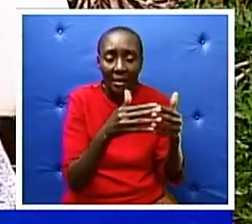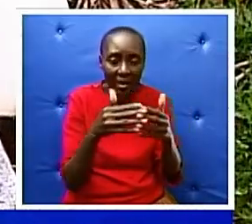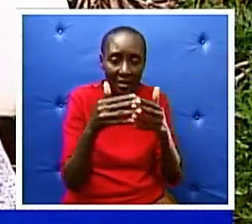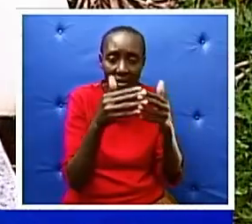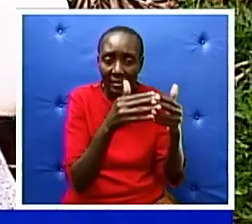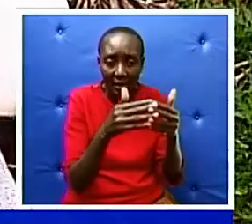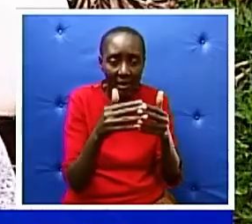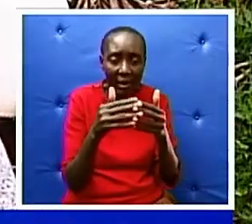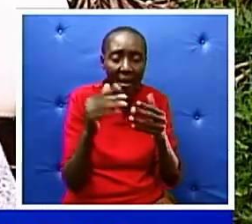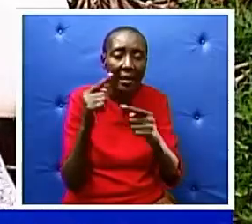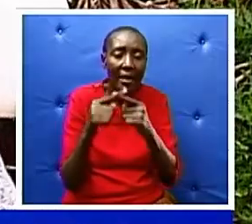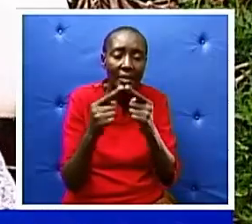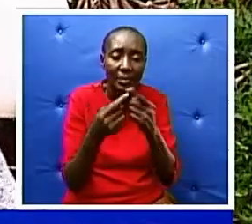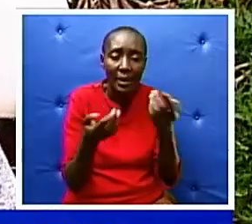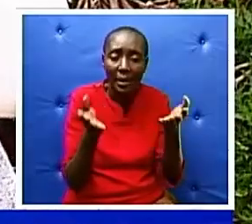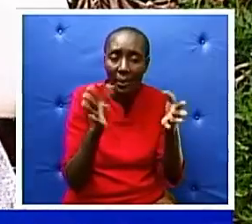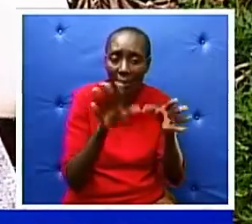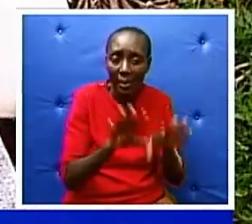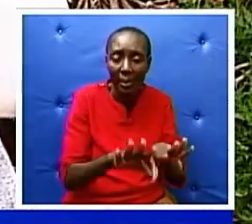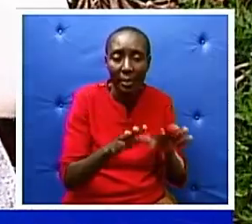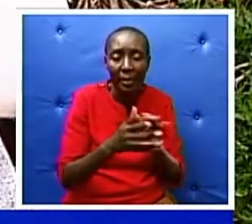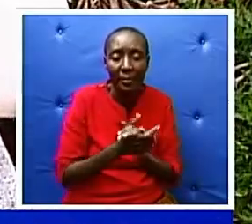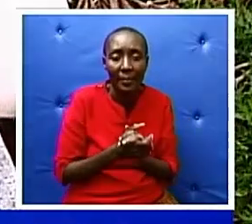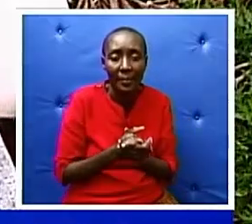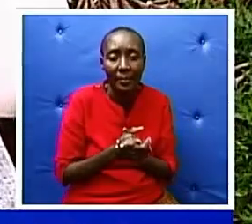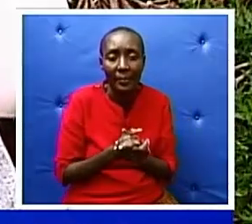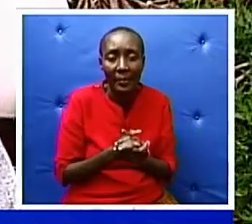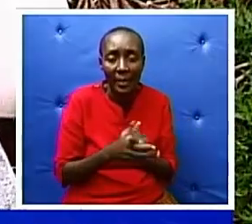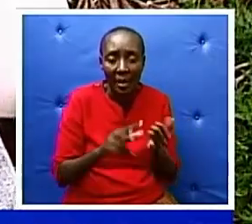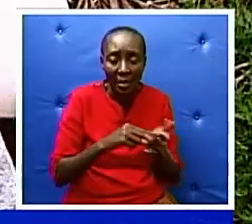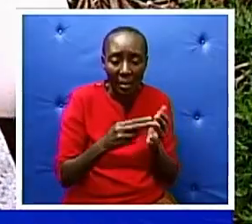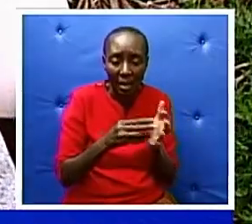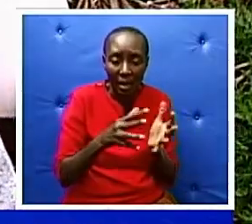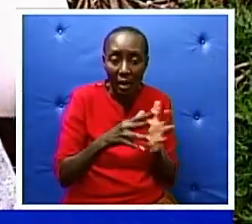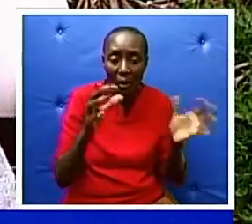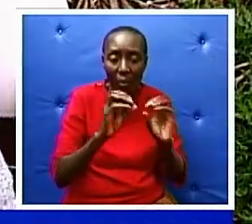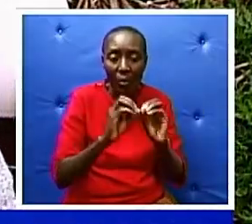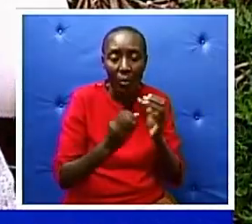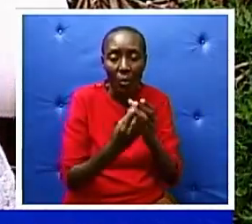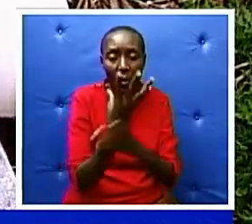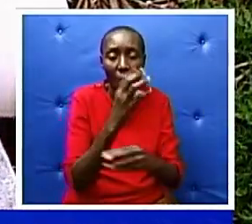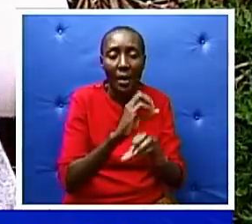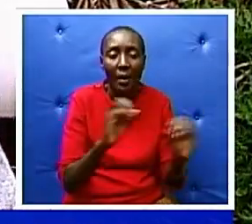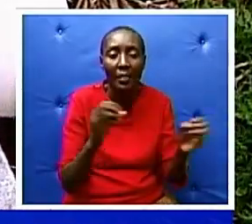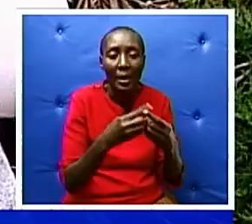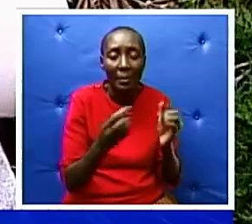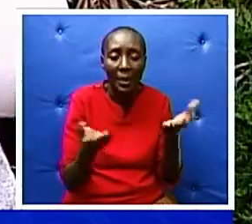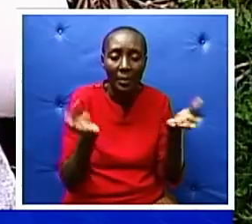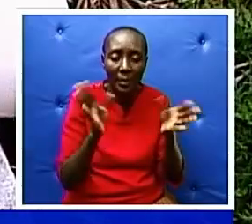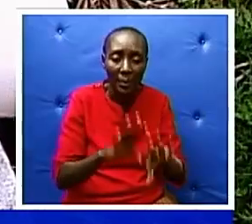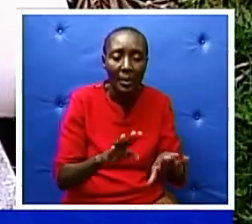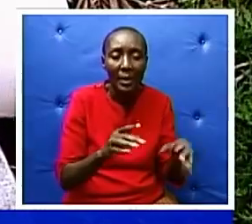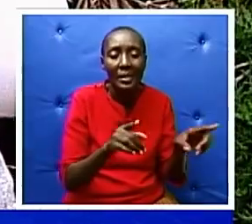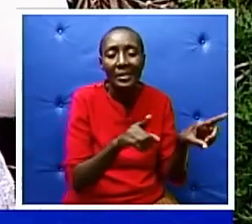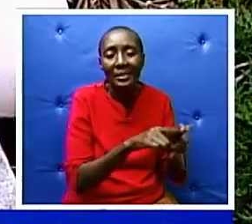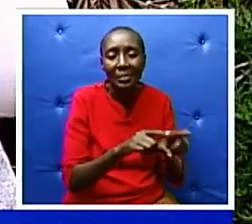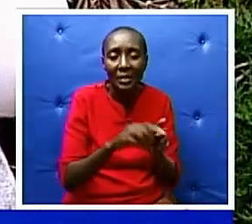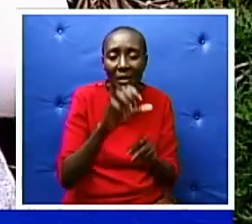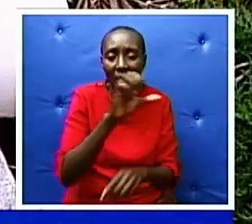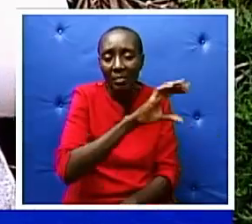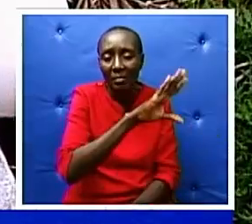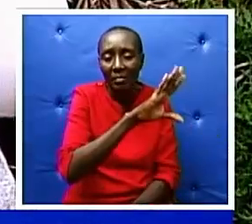their economy rather than expanding. So we've had the same even in South Africa, in Nigeria, but